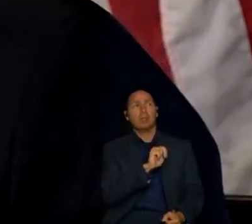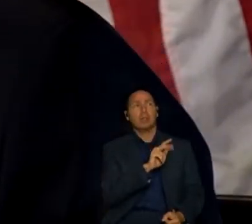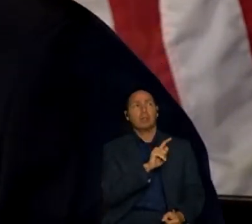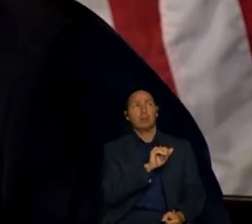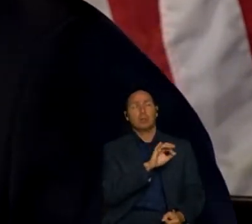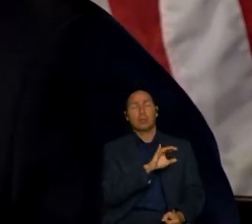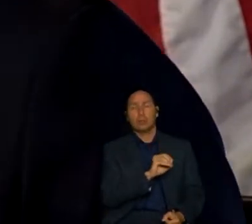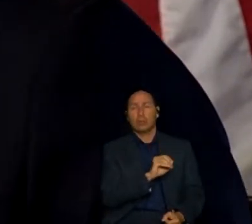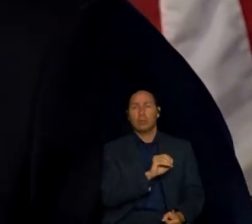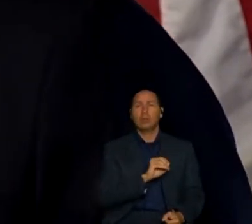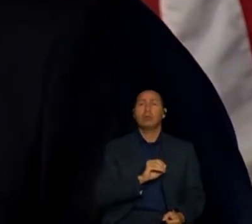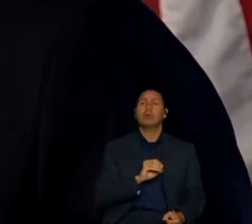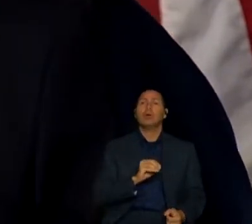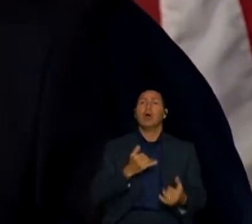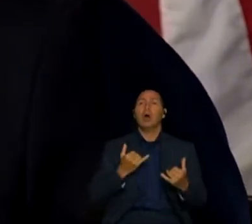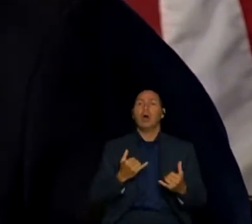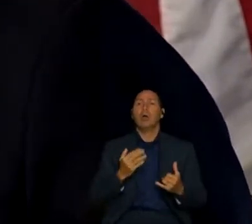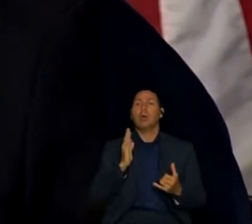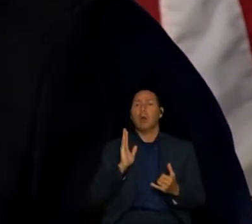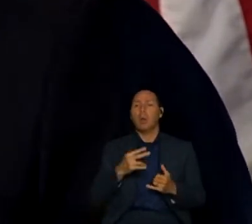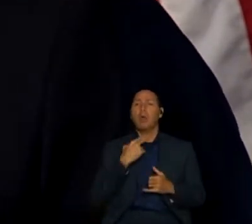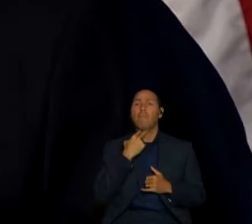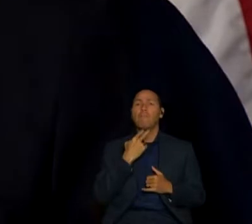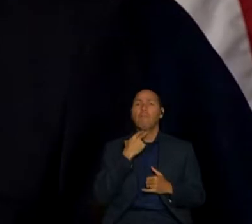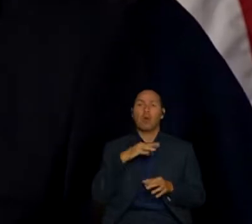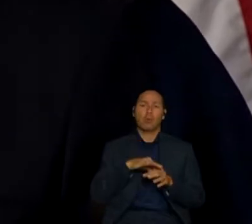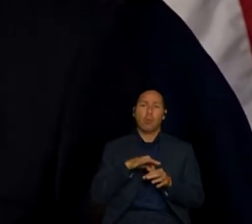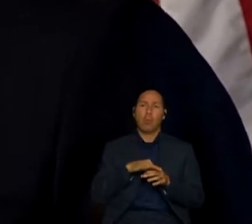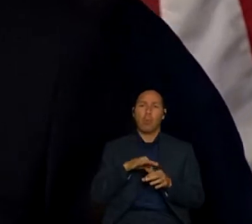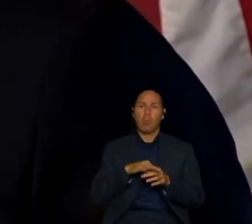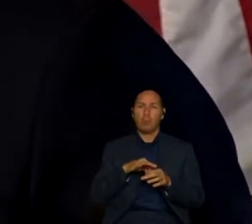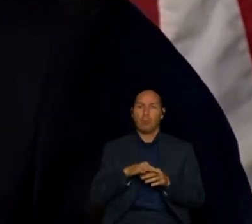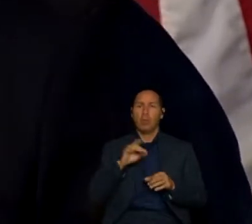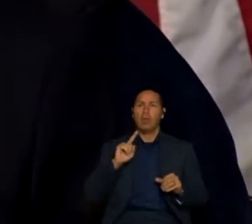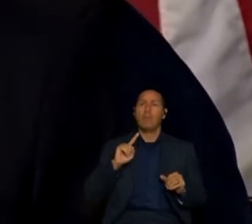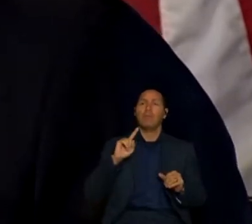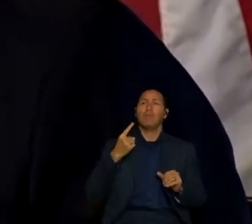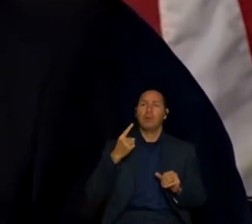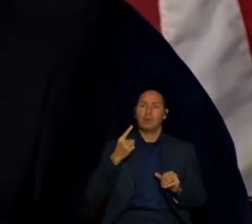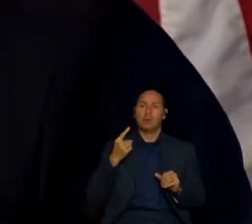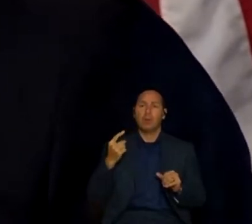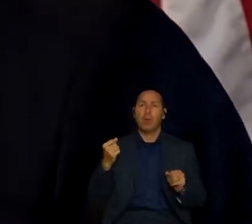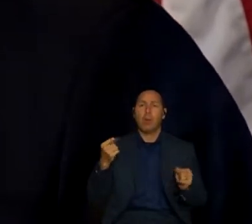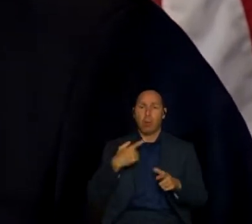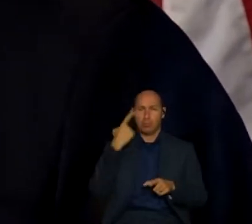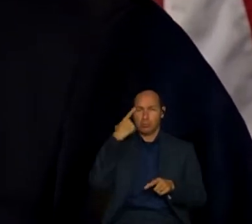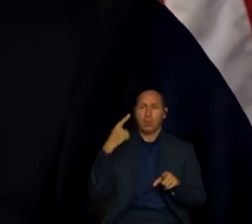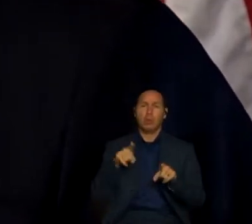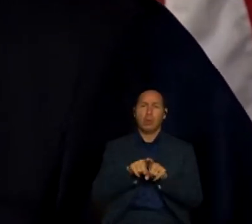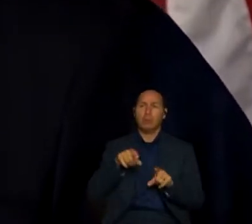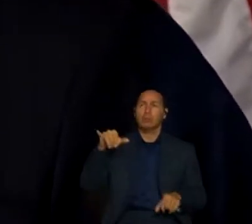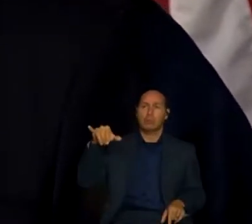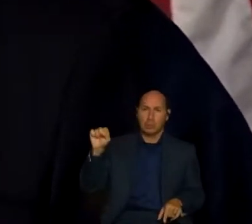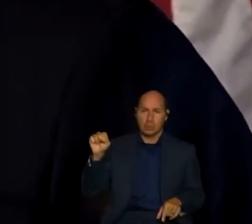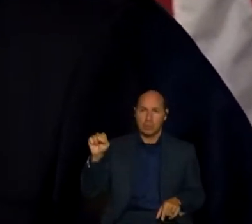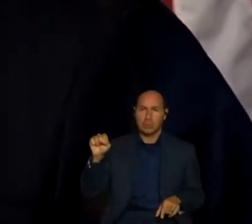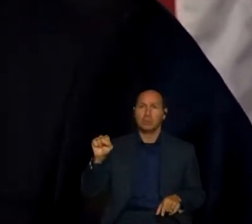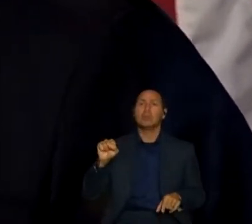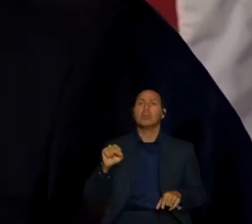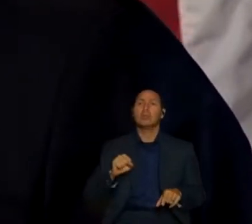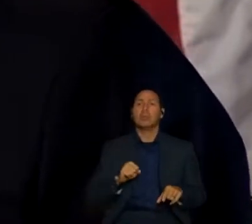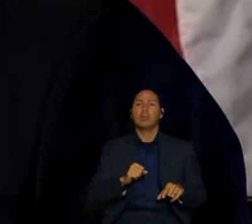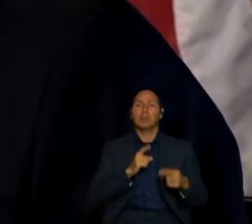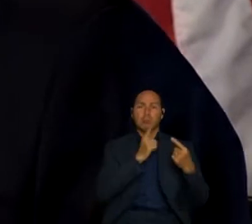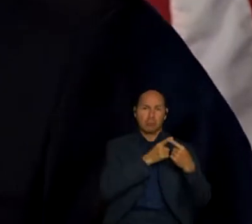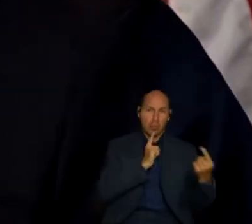usual, I will take a voice vote, first asking for all in favor to say yes, then asking anyone opposed